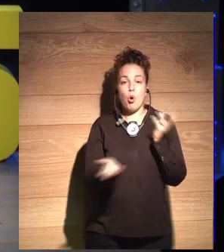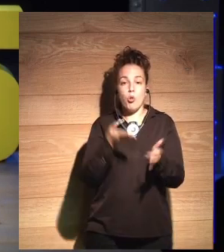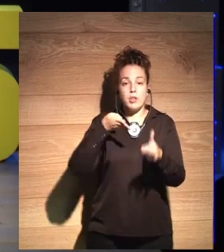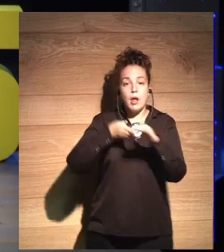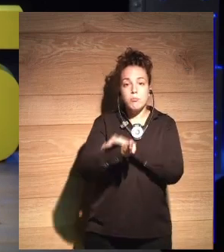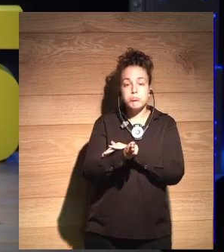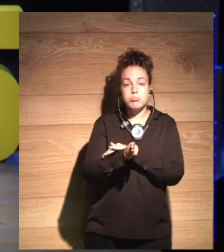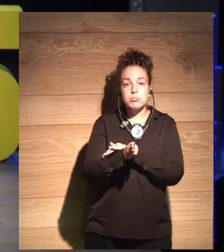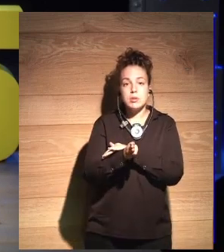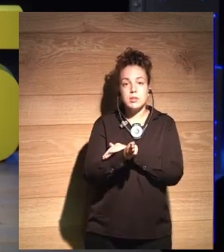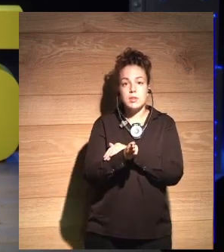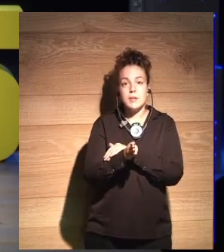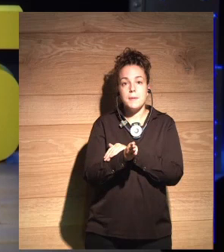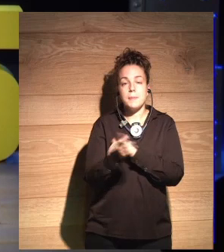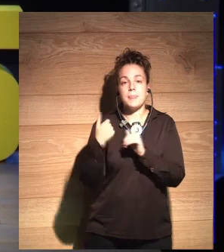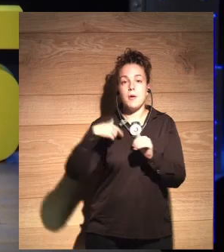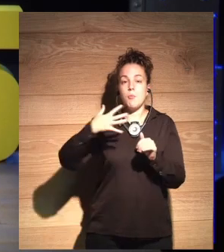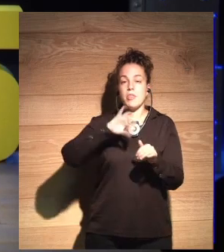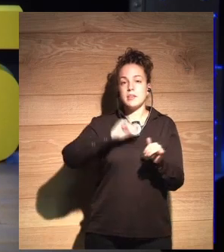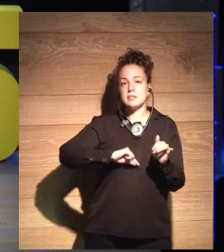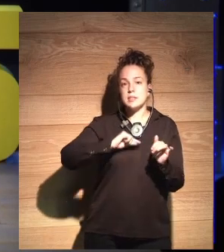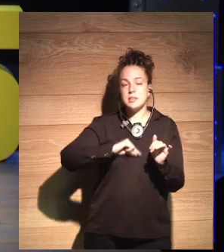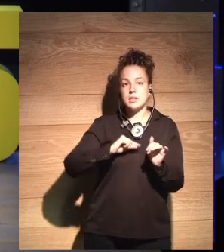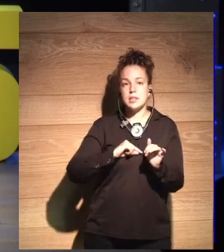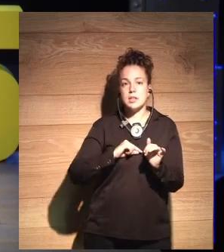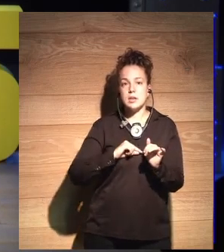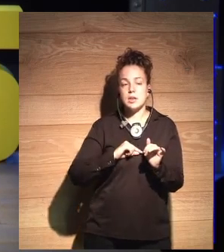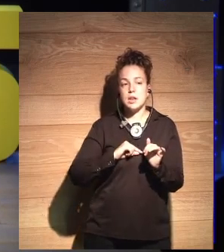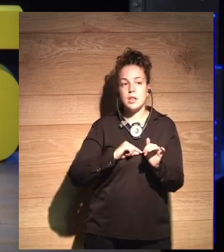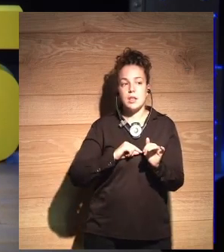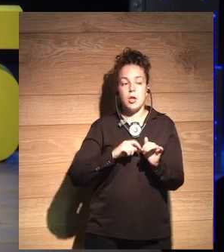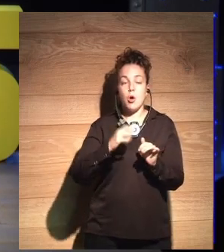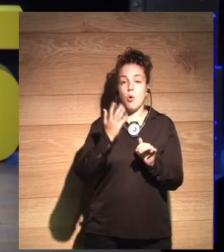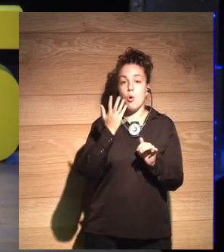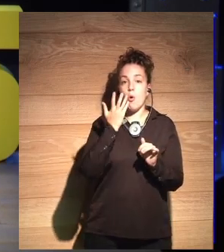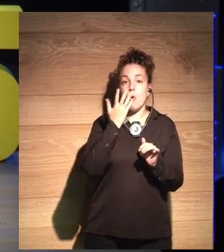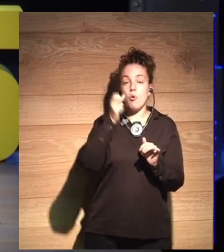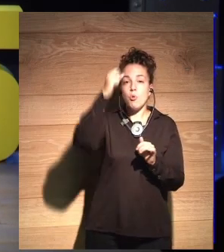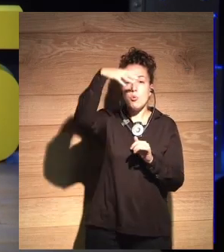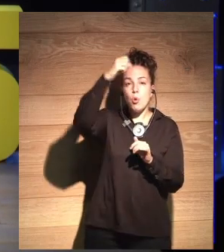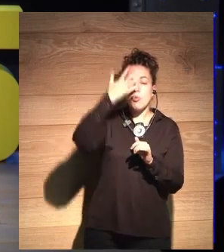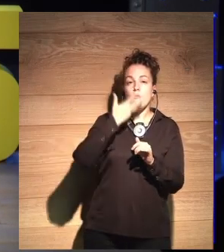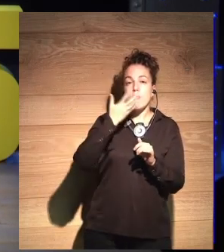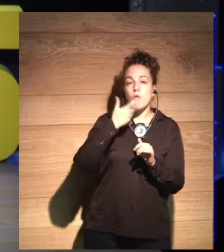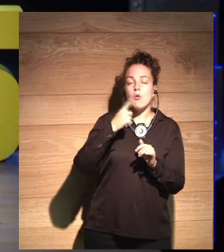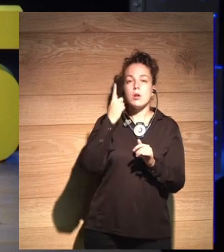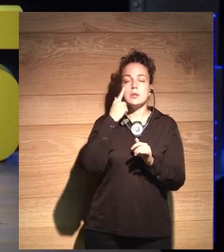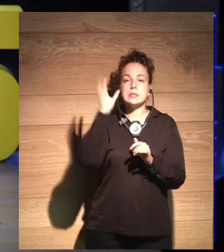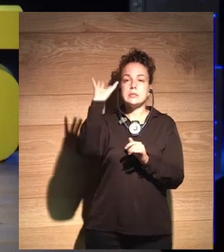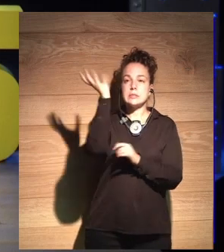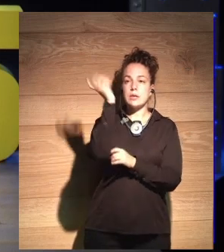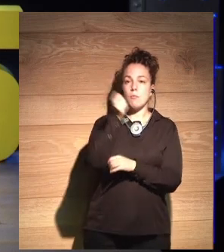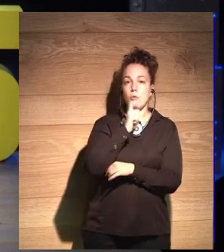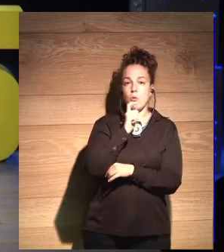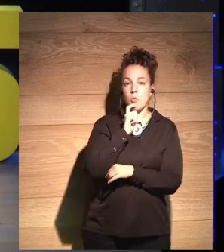you can feel based on the color of the light what the weather could be later that day. So I live in Portland, Oregon in the United